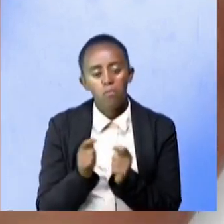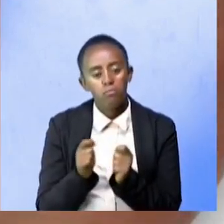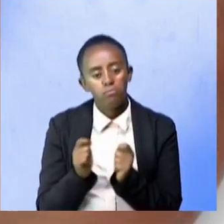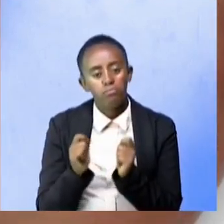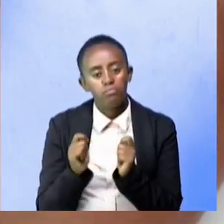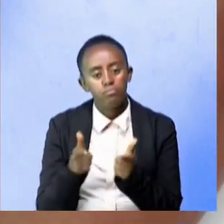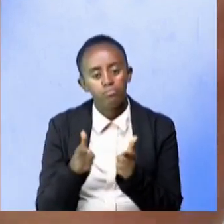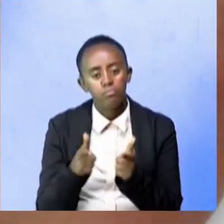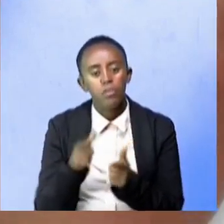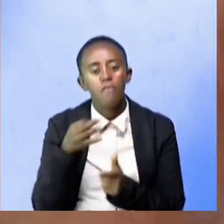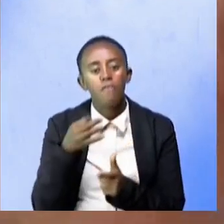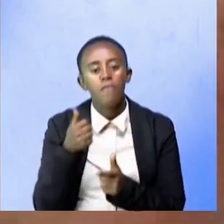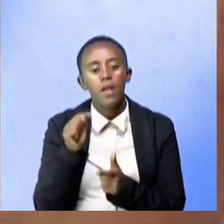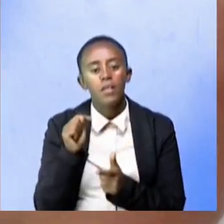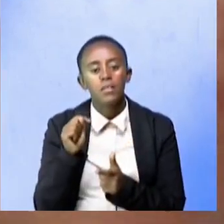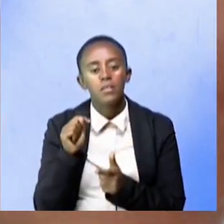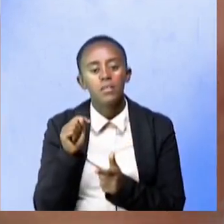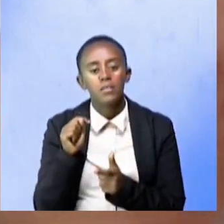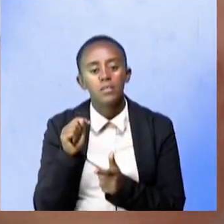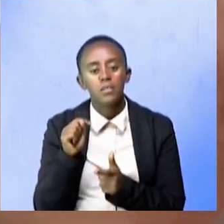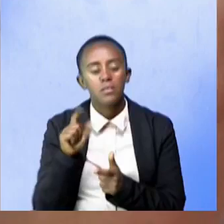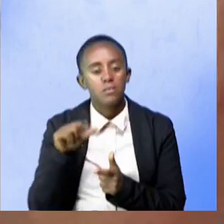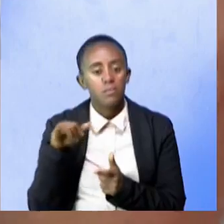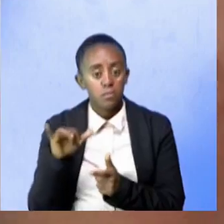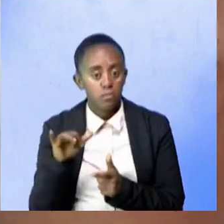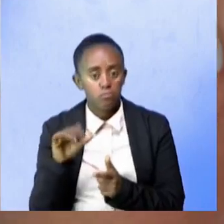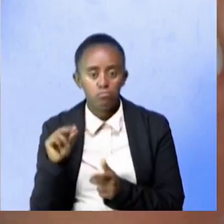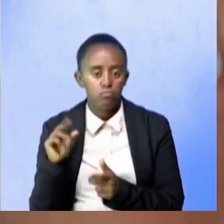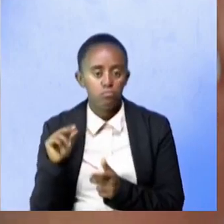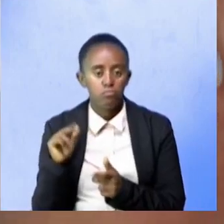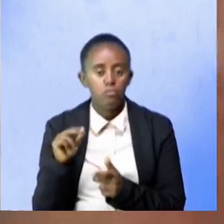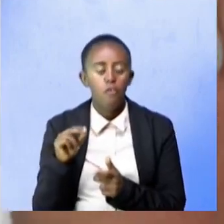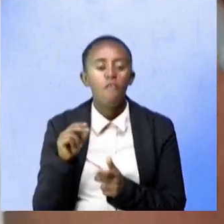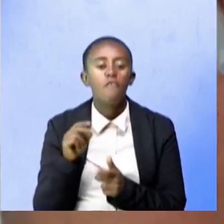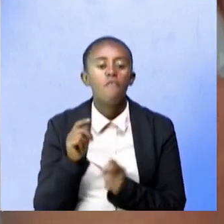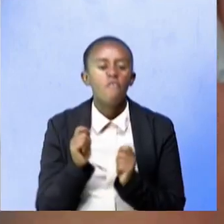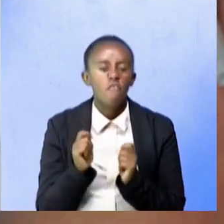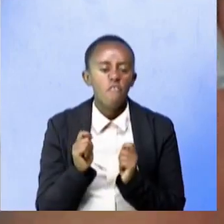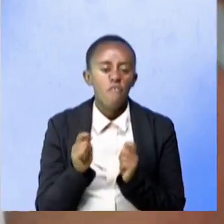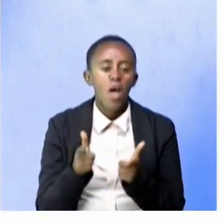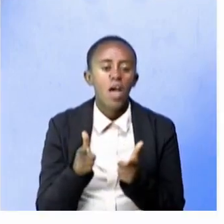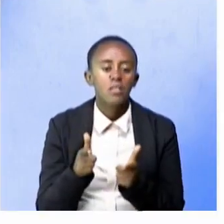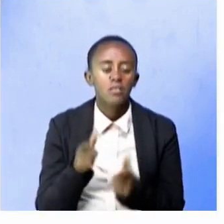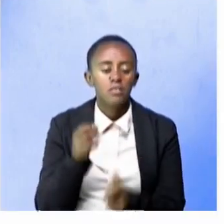fast. Don't say fastly. Only fast.